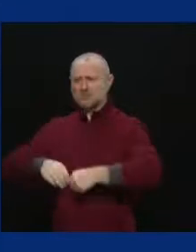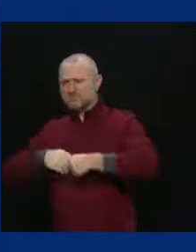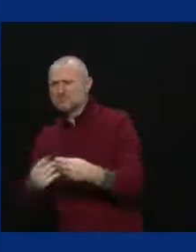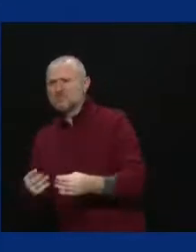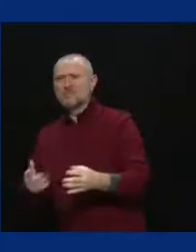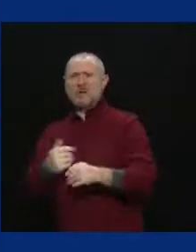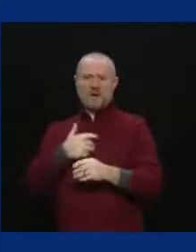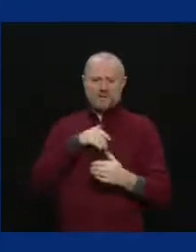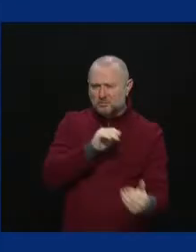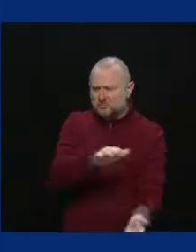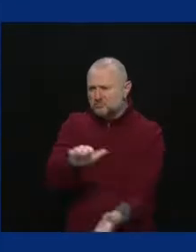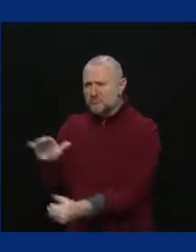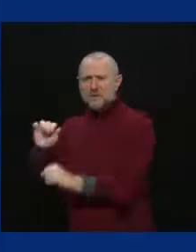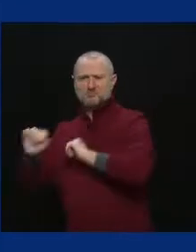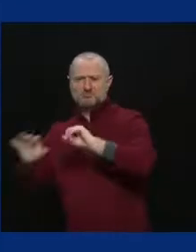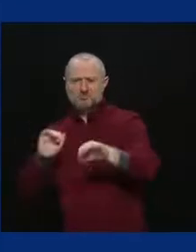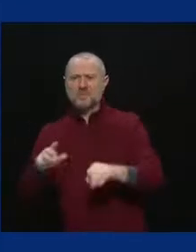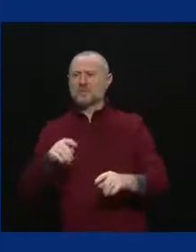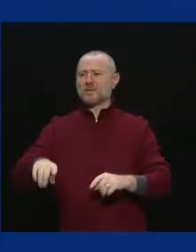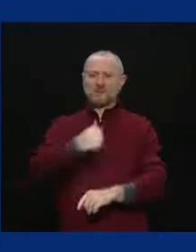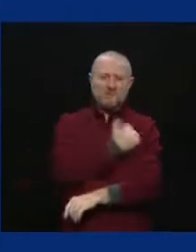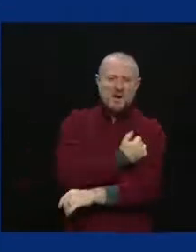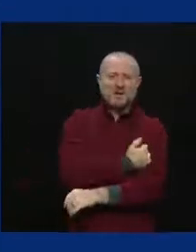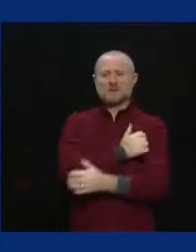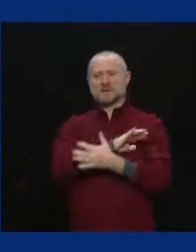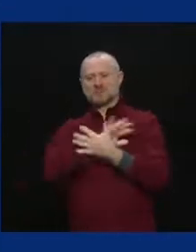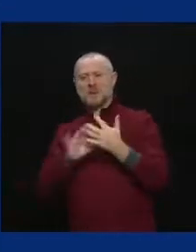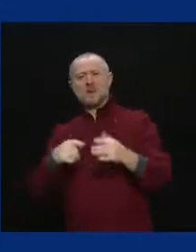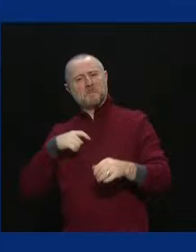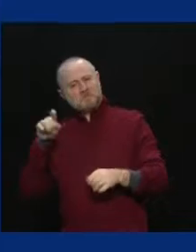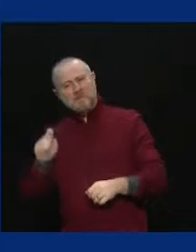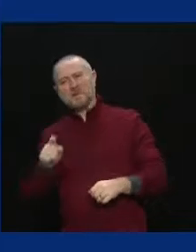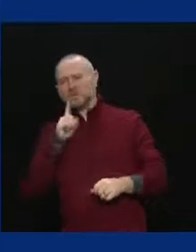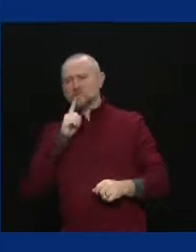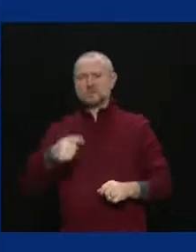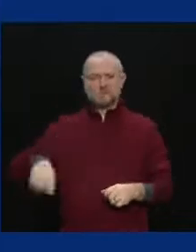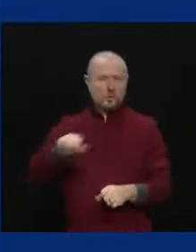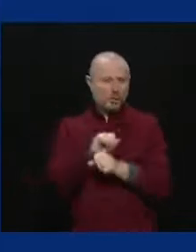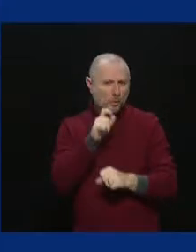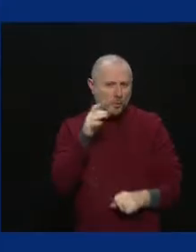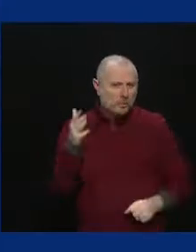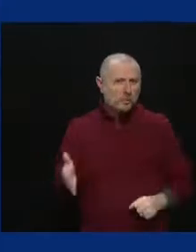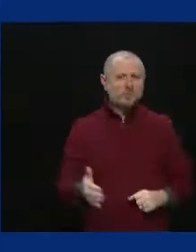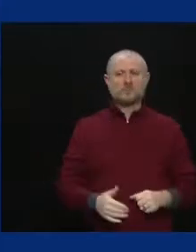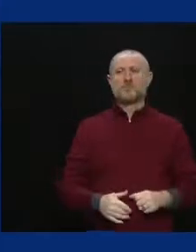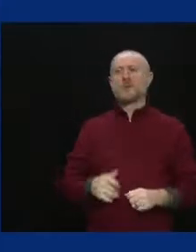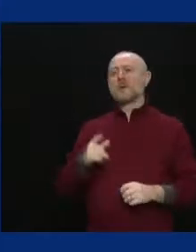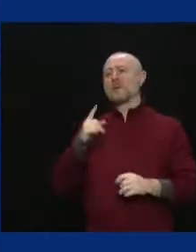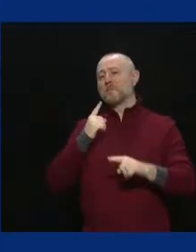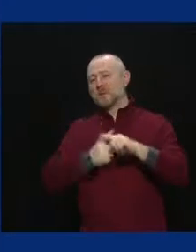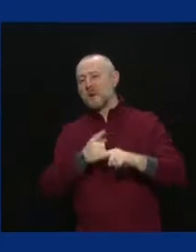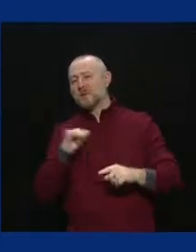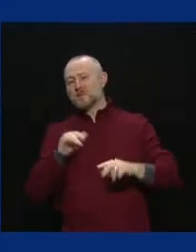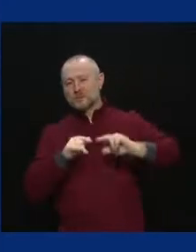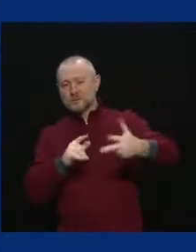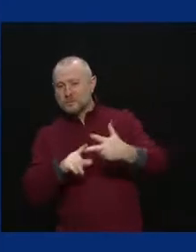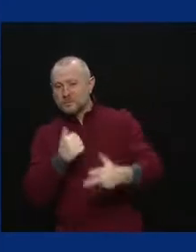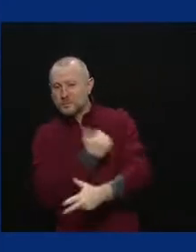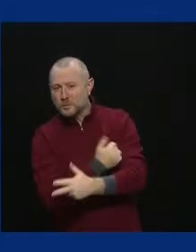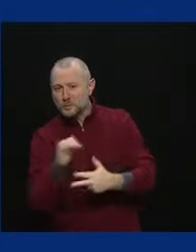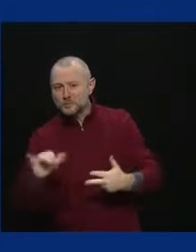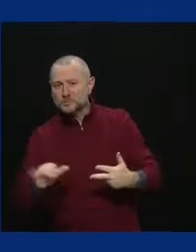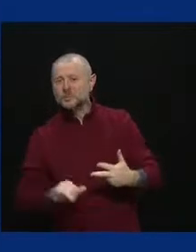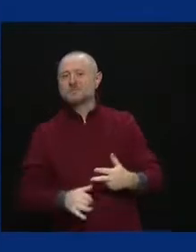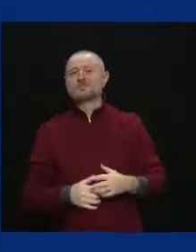kits, vaccinations, required that people be vaccinated who work there, booster shots. And now we're realizing that the